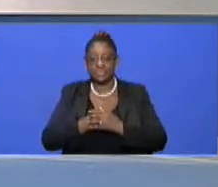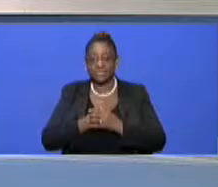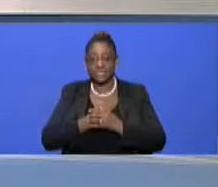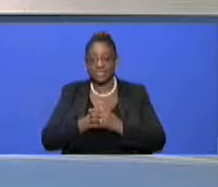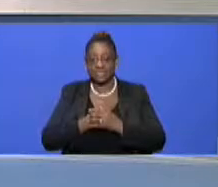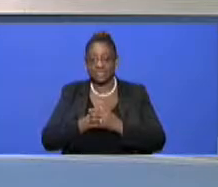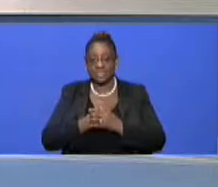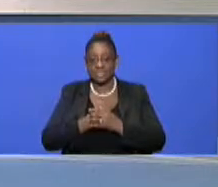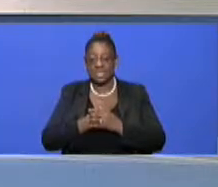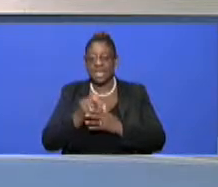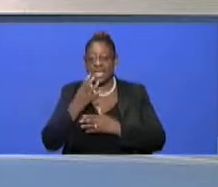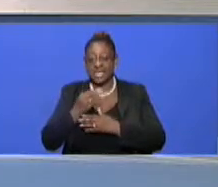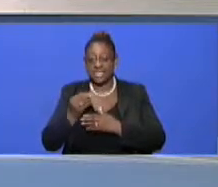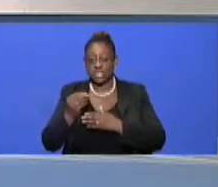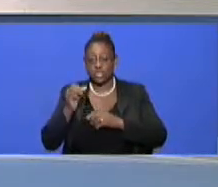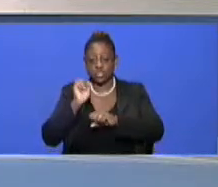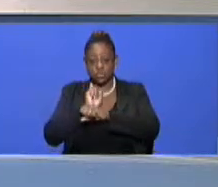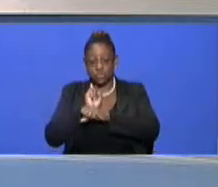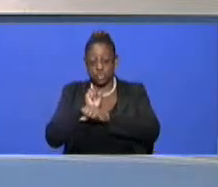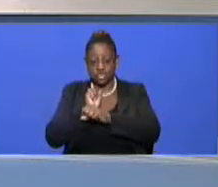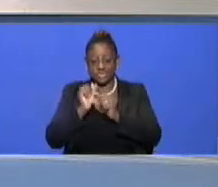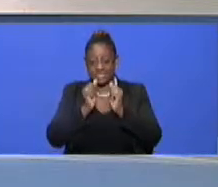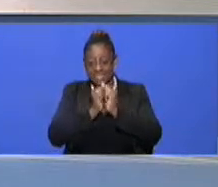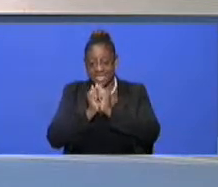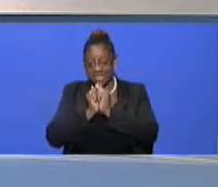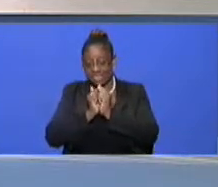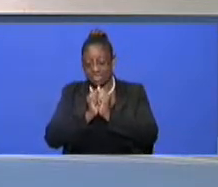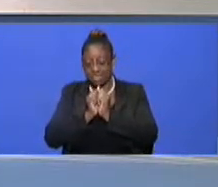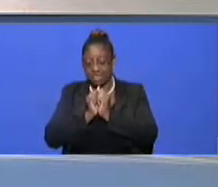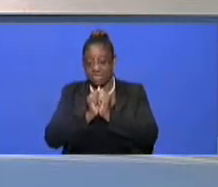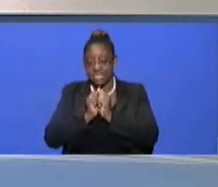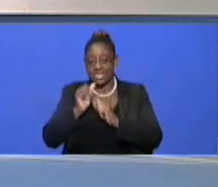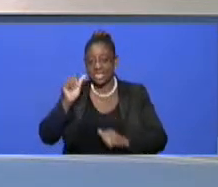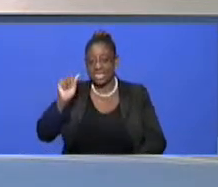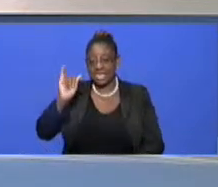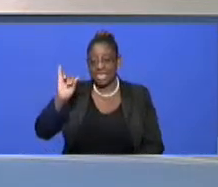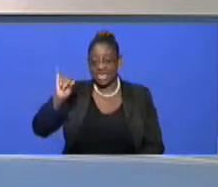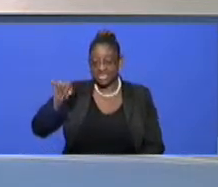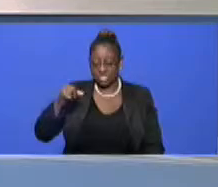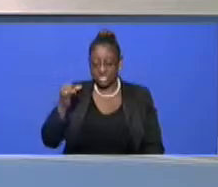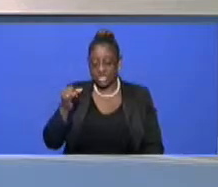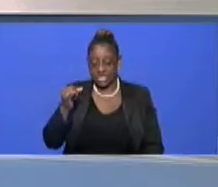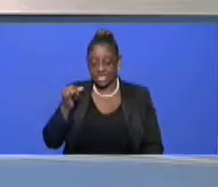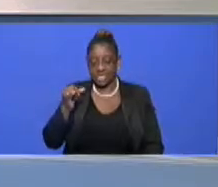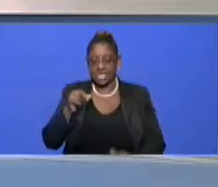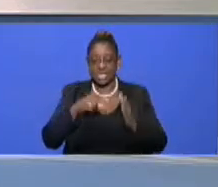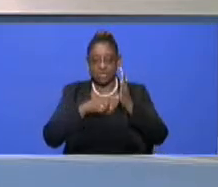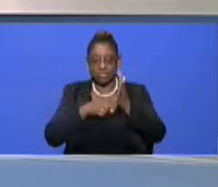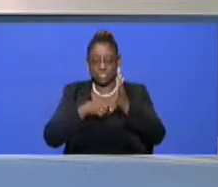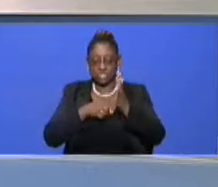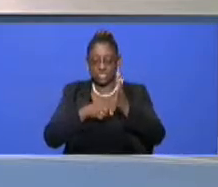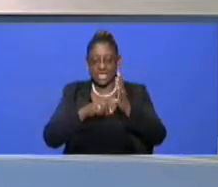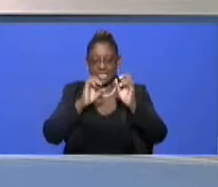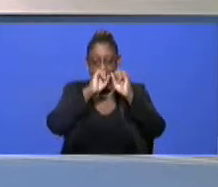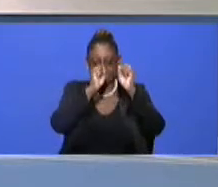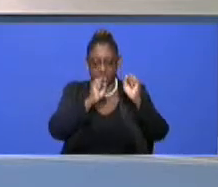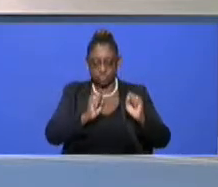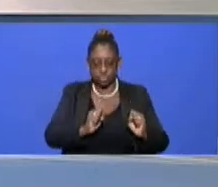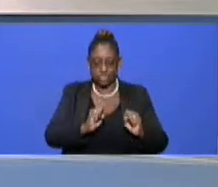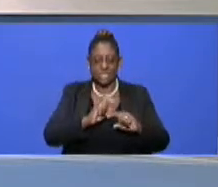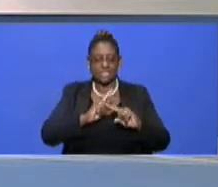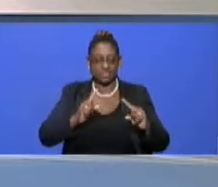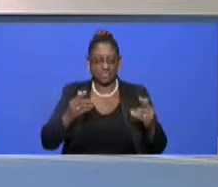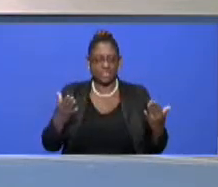collaboration between both artists, featuring AI-generated images and ceramic sculptures, among